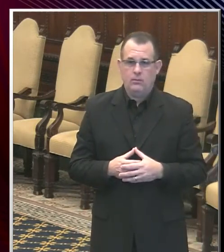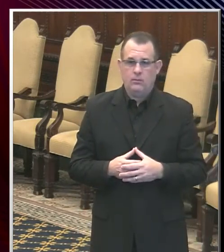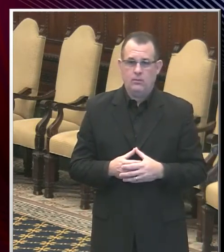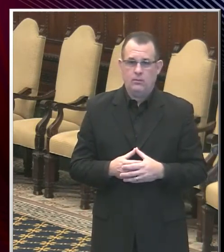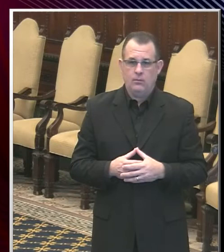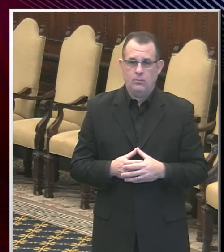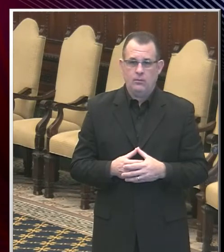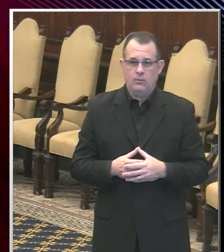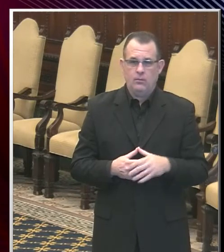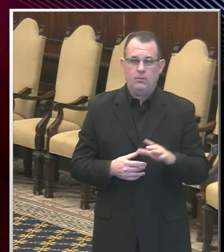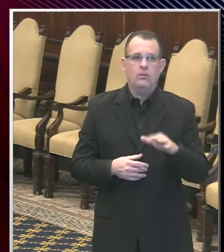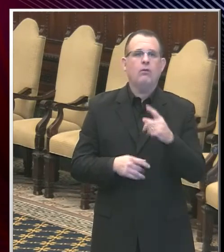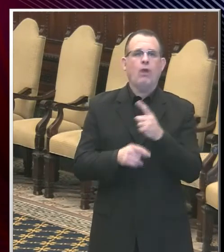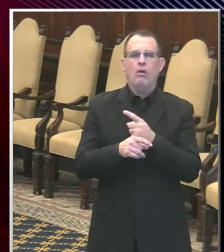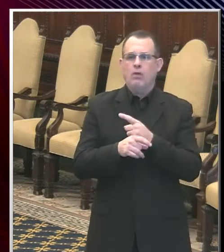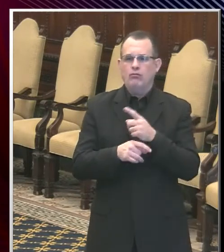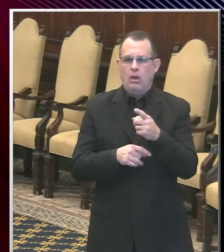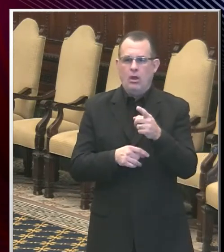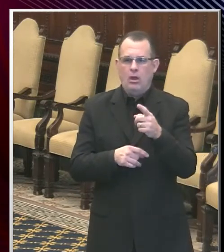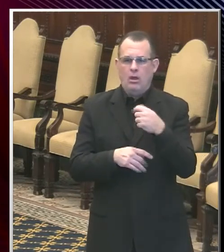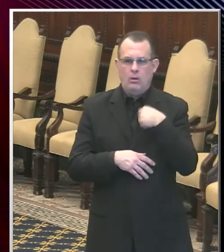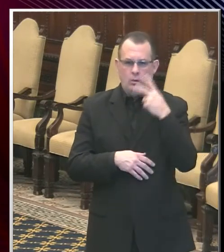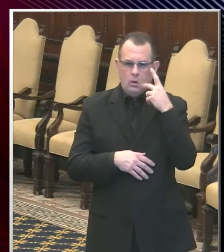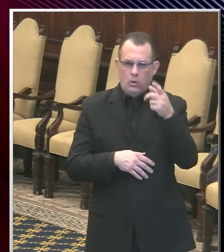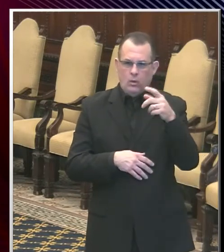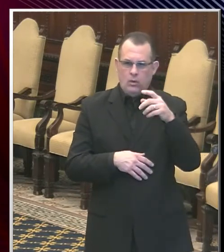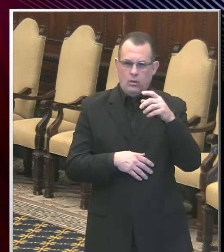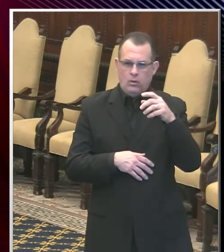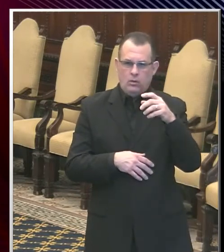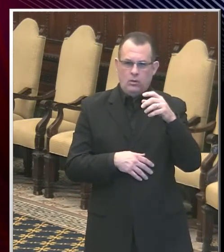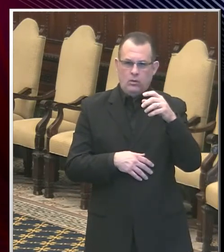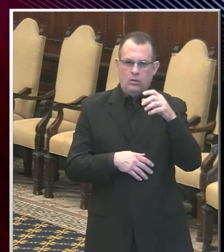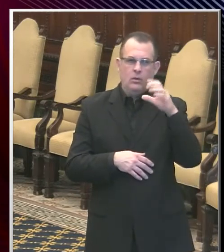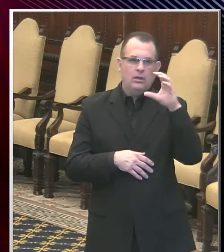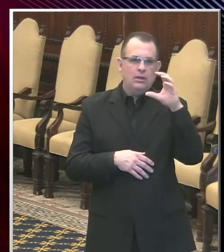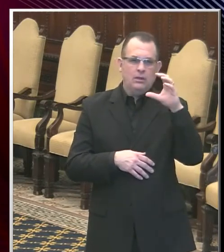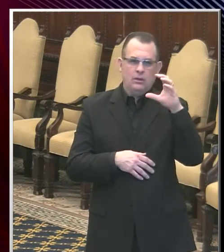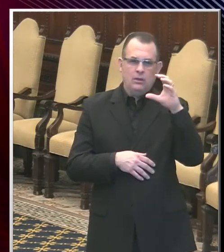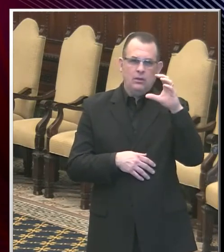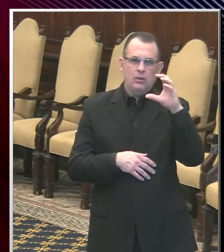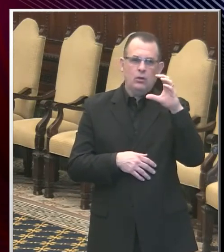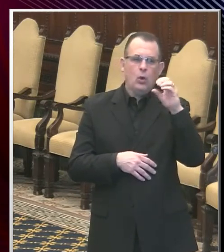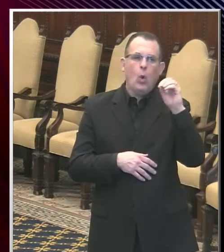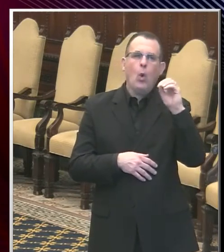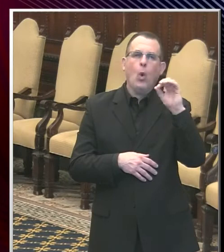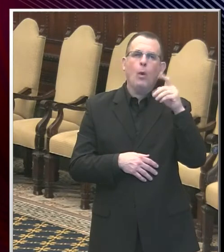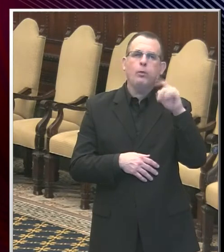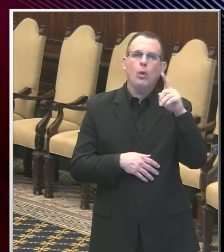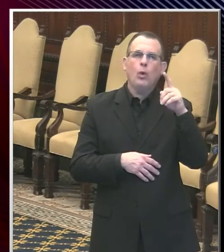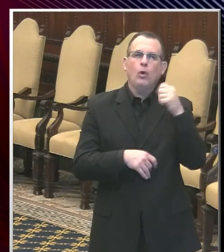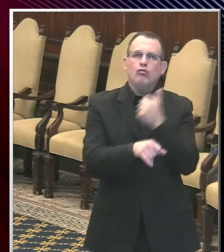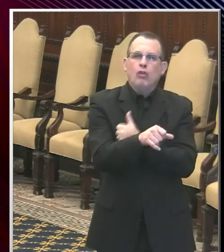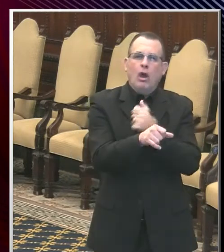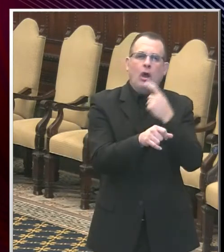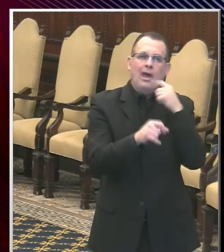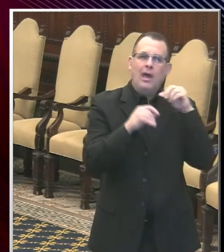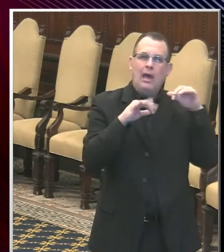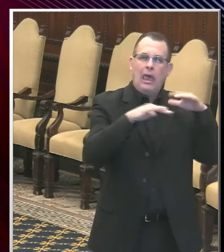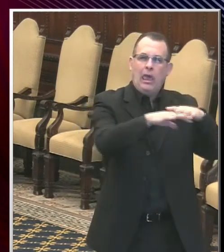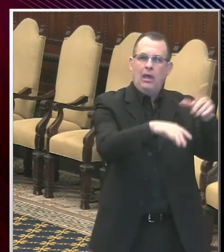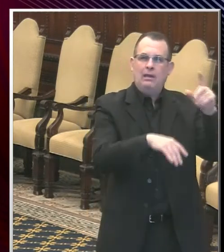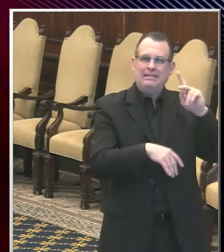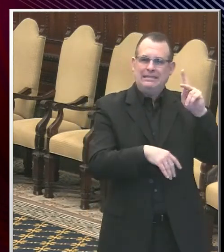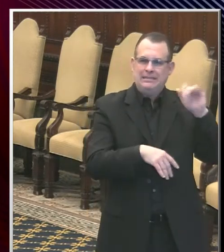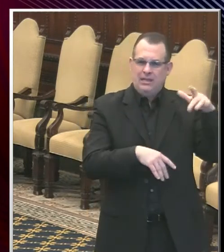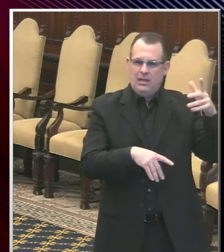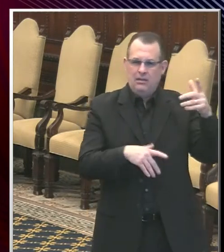Right. And I saw like the opioid response stuff is getting scaled back to some degree. But I kind of meant anything